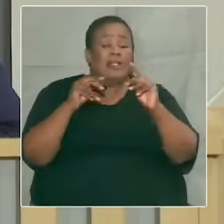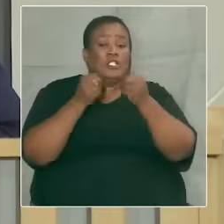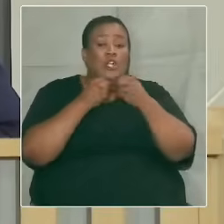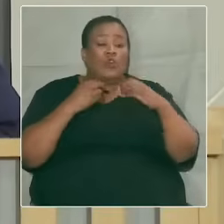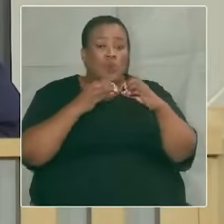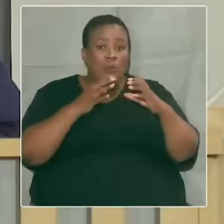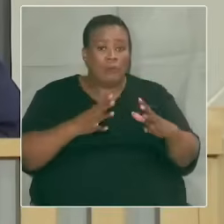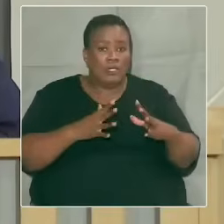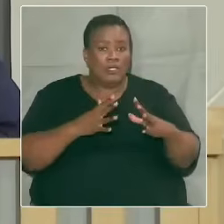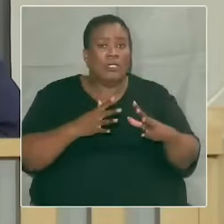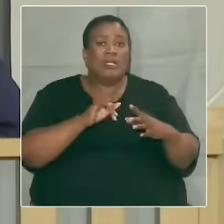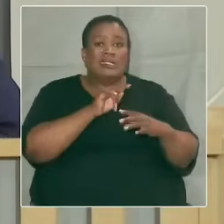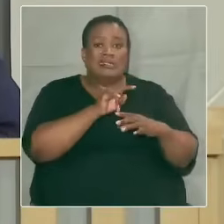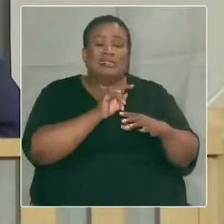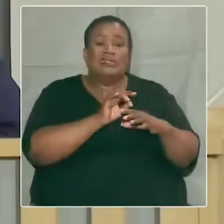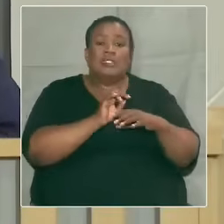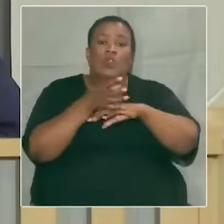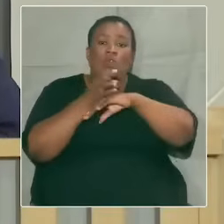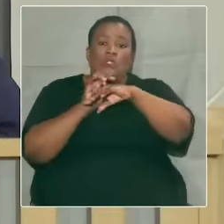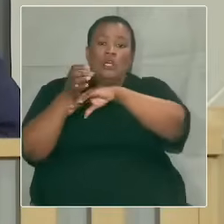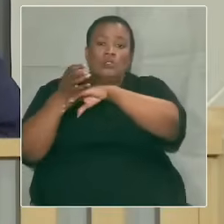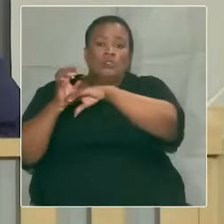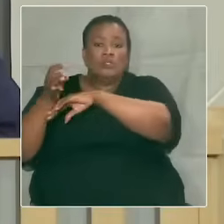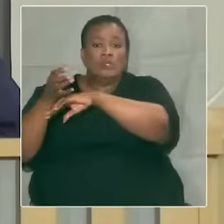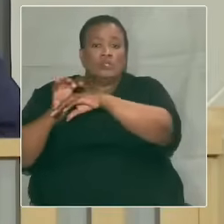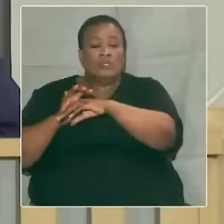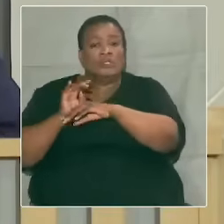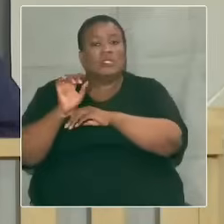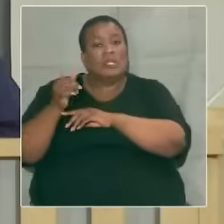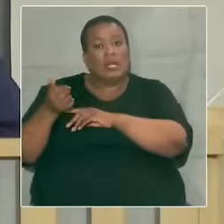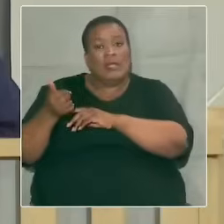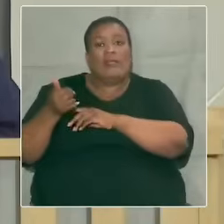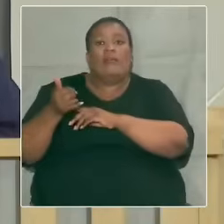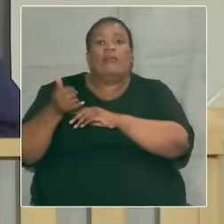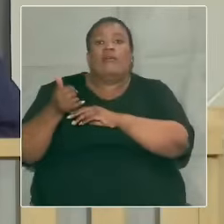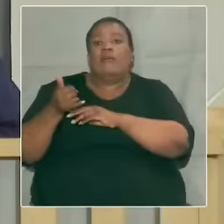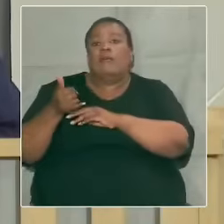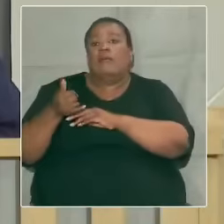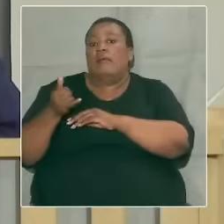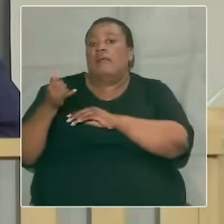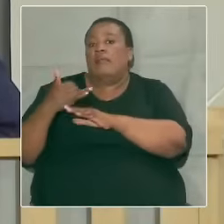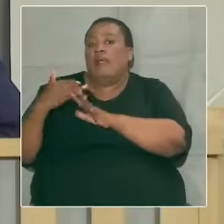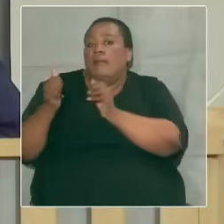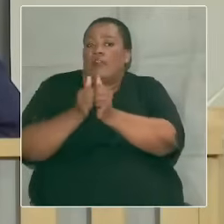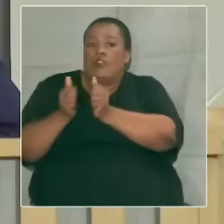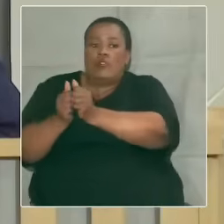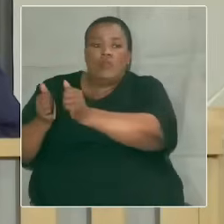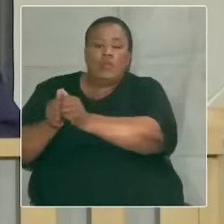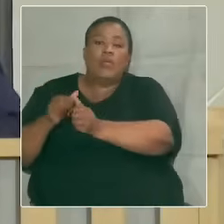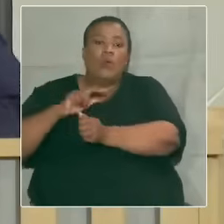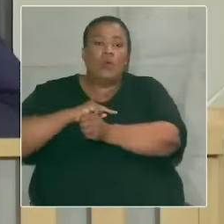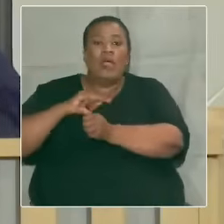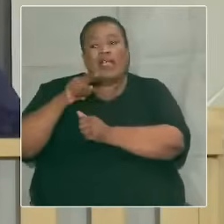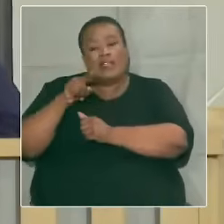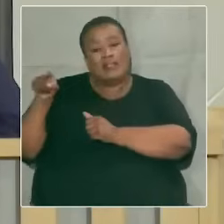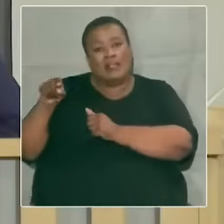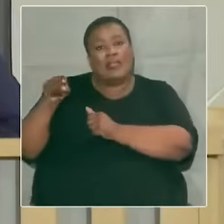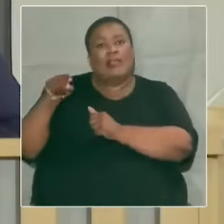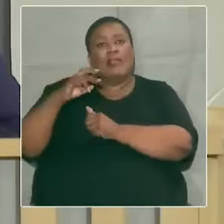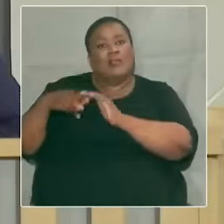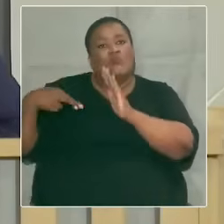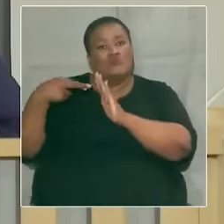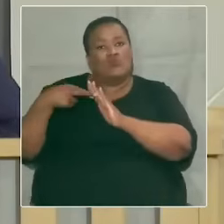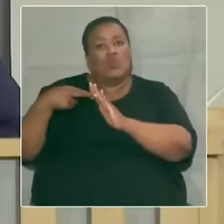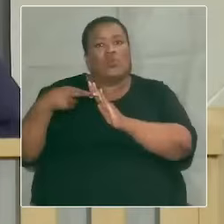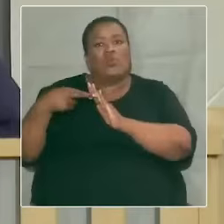consult the other role players because they've got a role to play, which is what I just